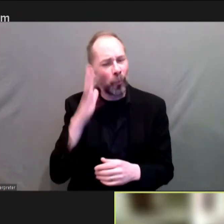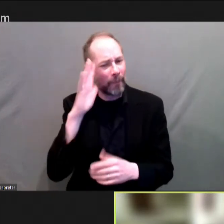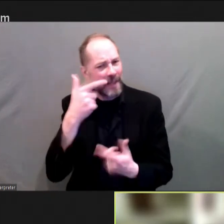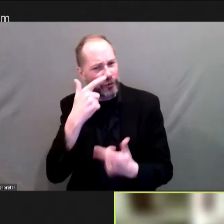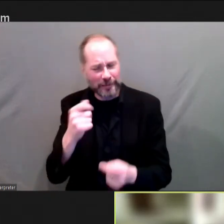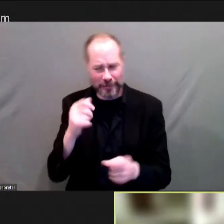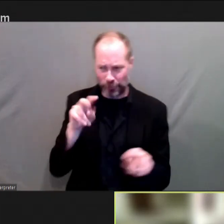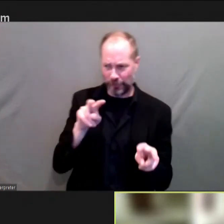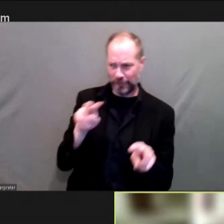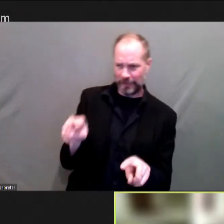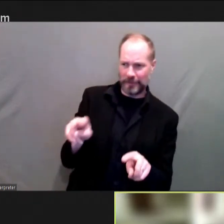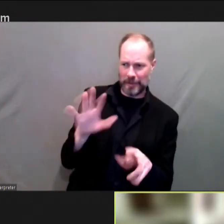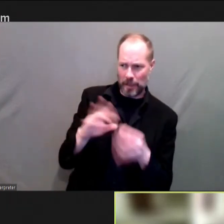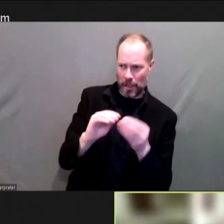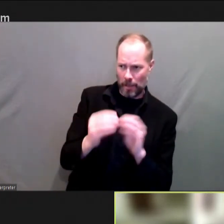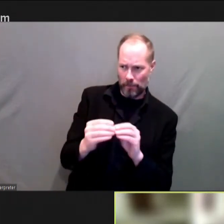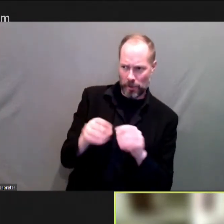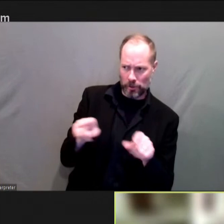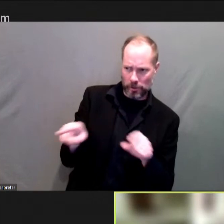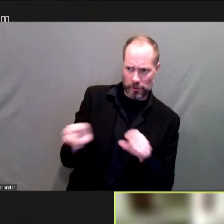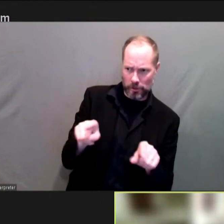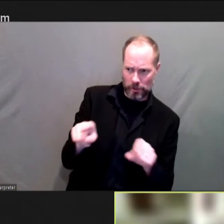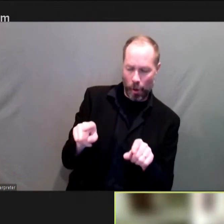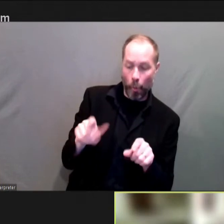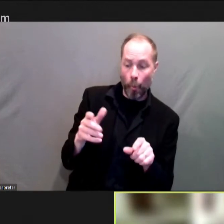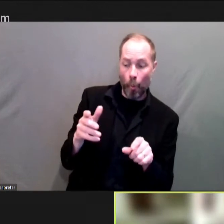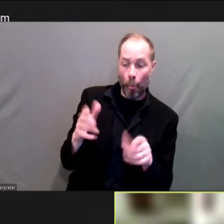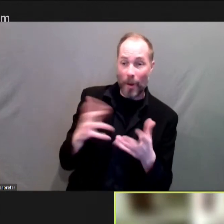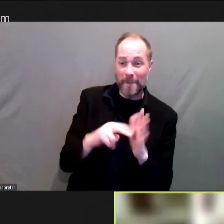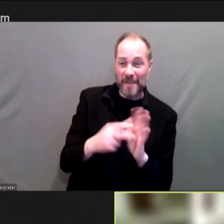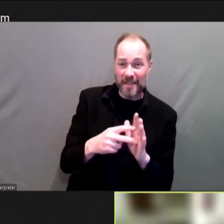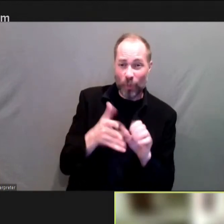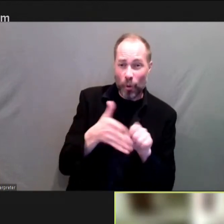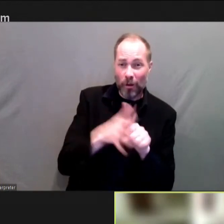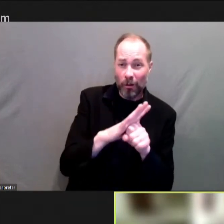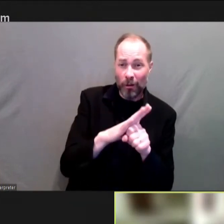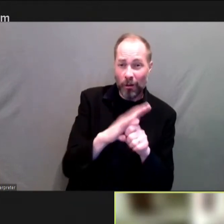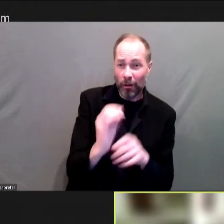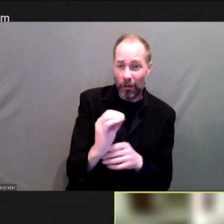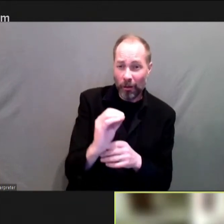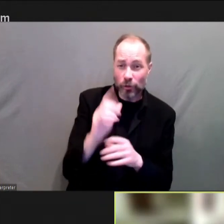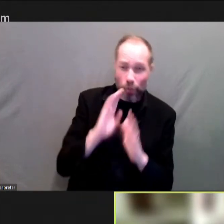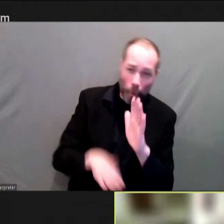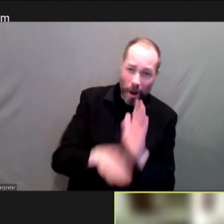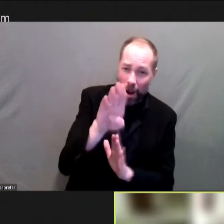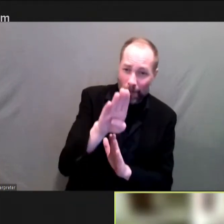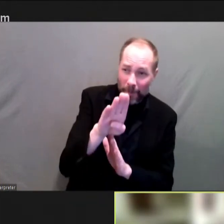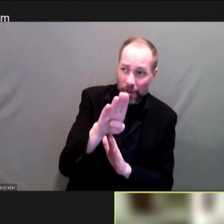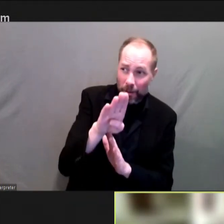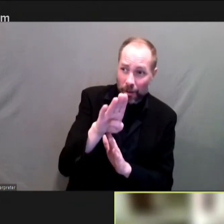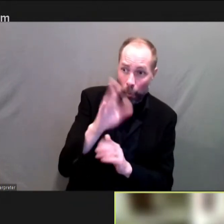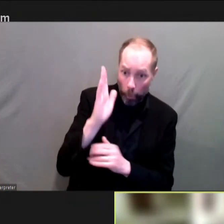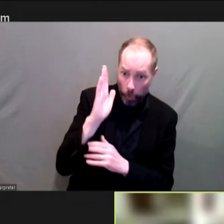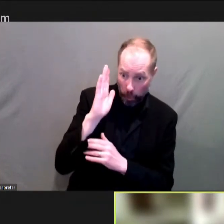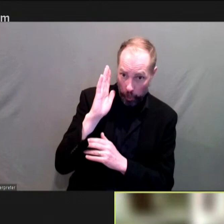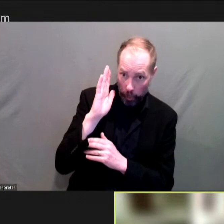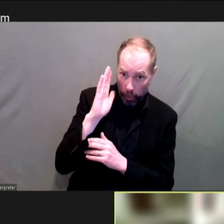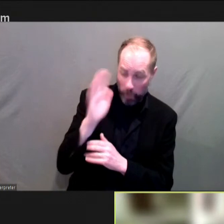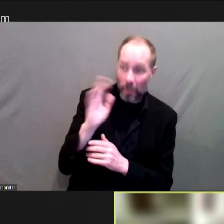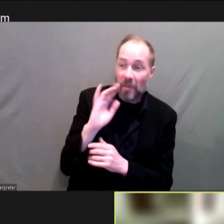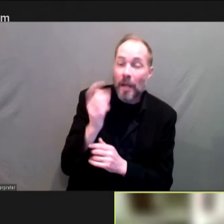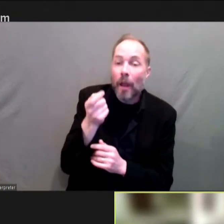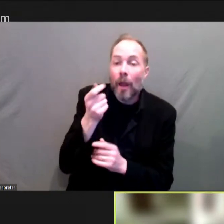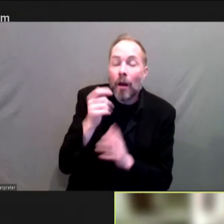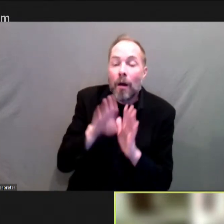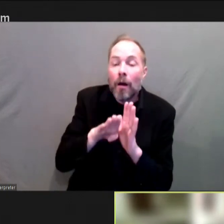see what this surge means for hospitals. Will it be a mild bump or will